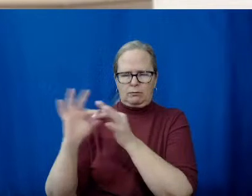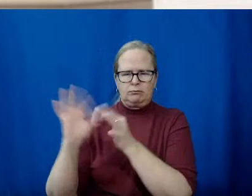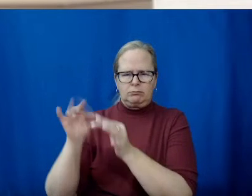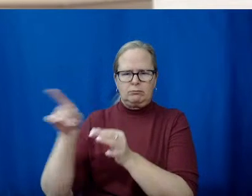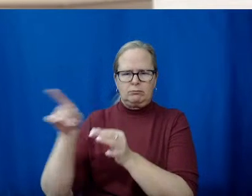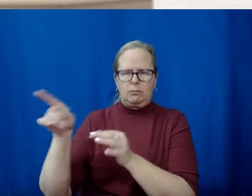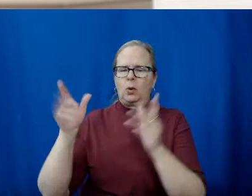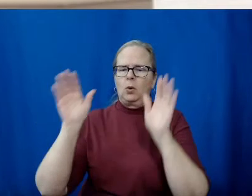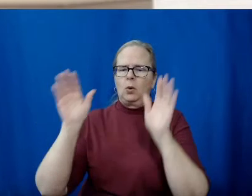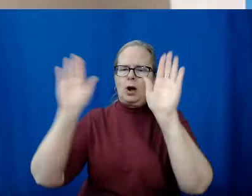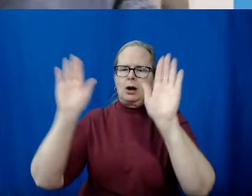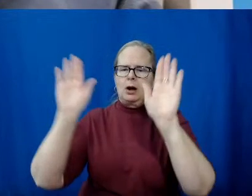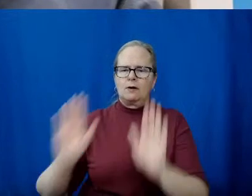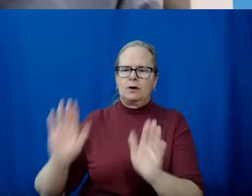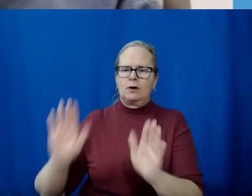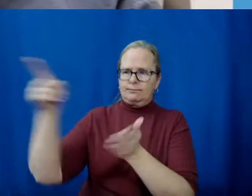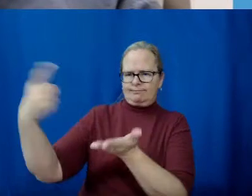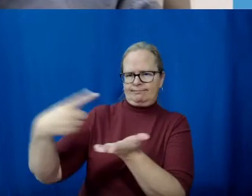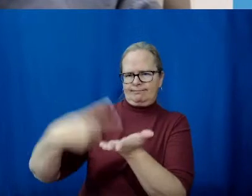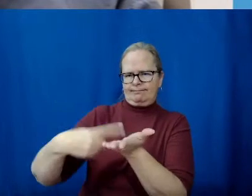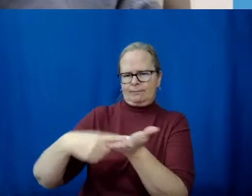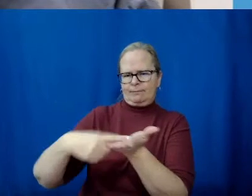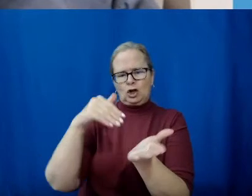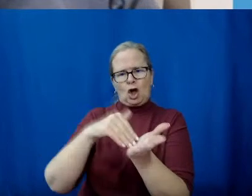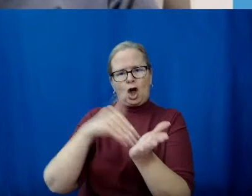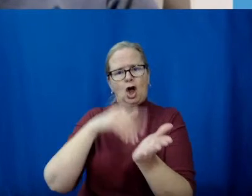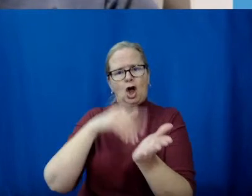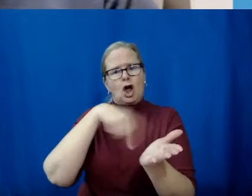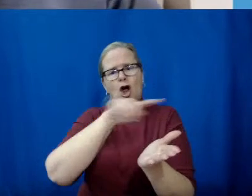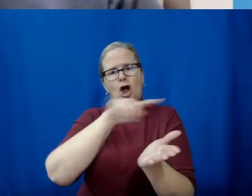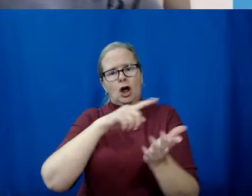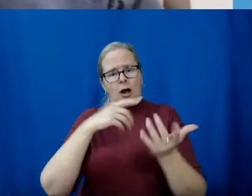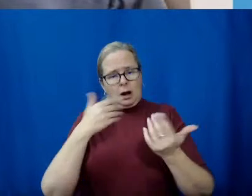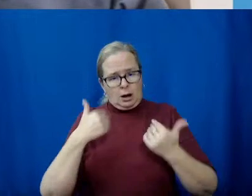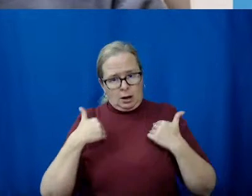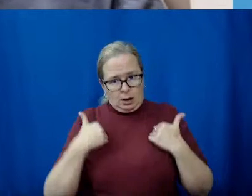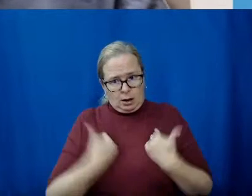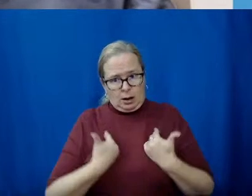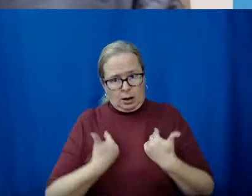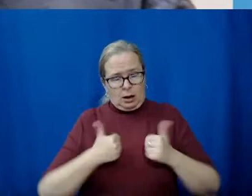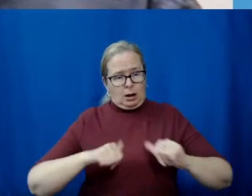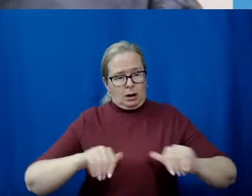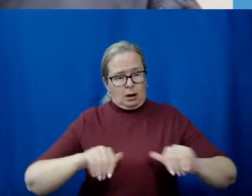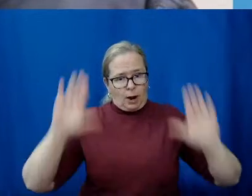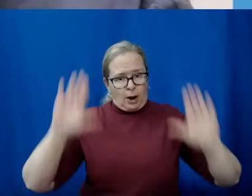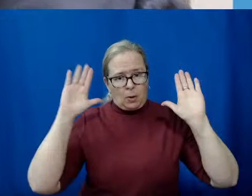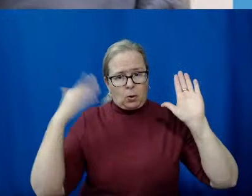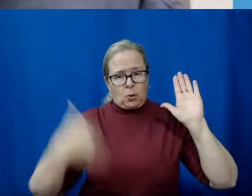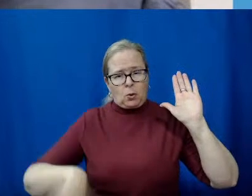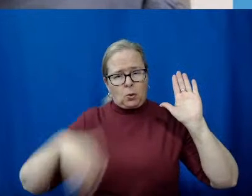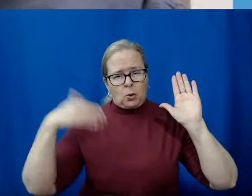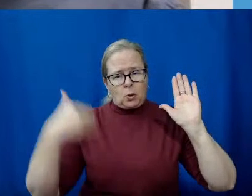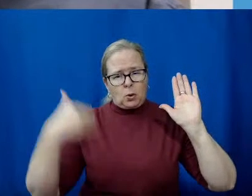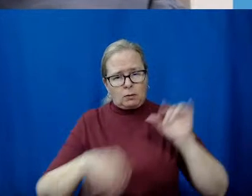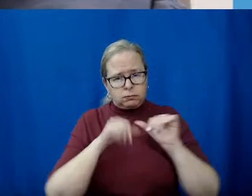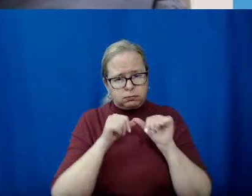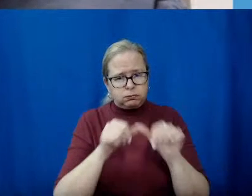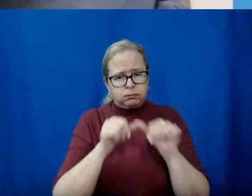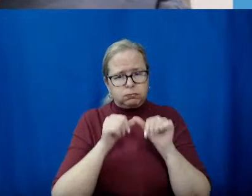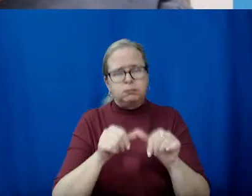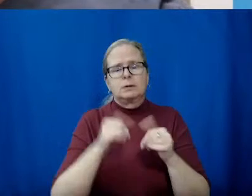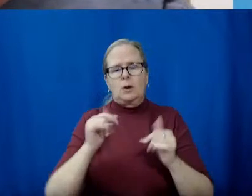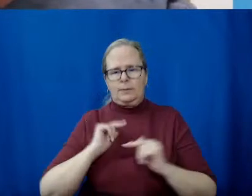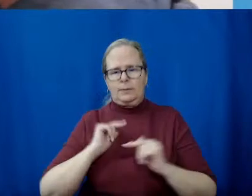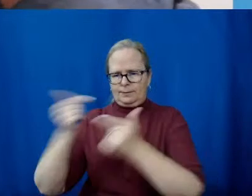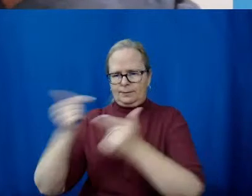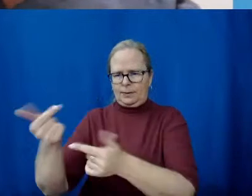I turn it back over to you, Michelle, and I'm going to sign off so that the panel can do their work. Thank you very much, Dr.